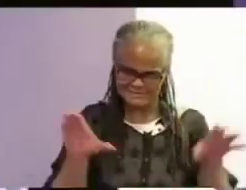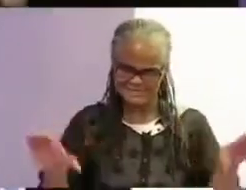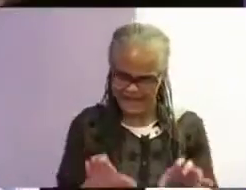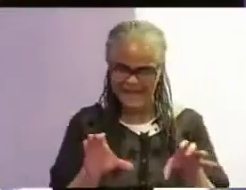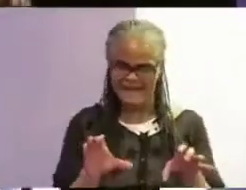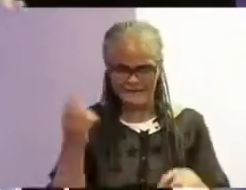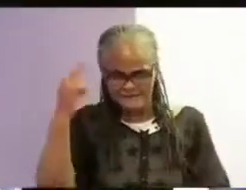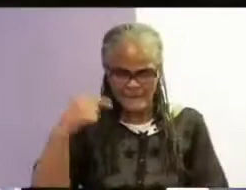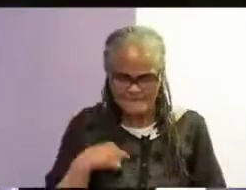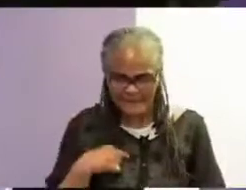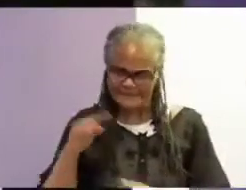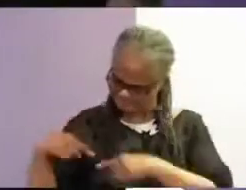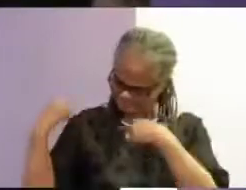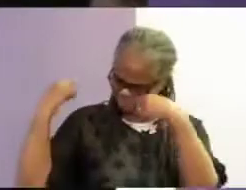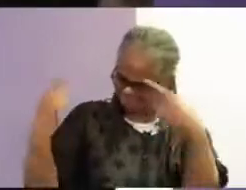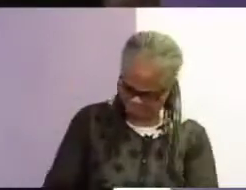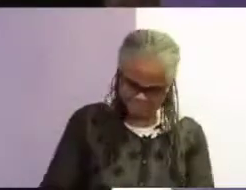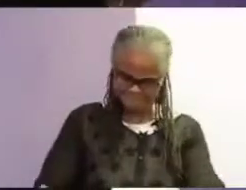soul.